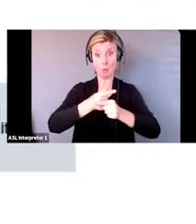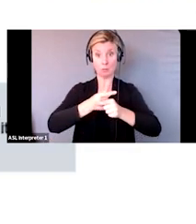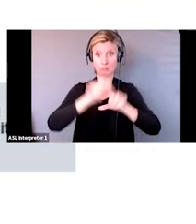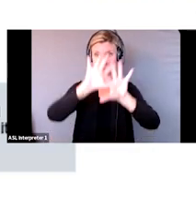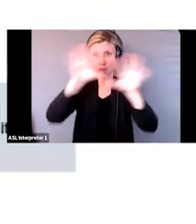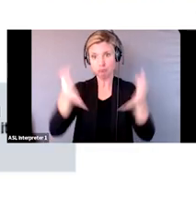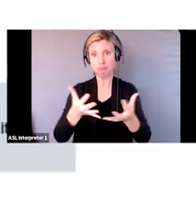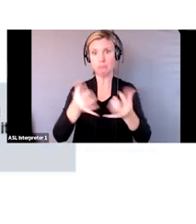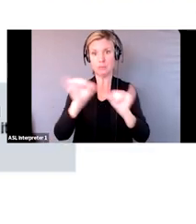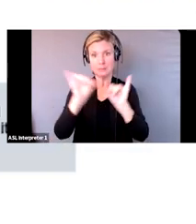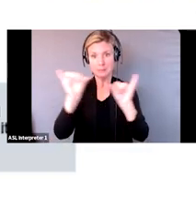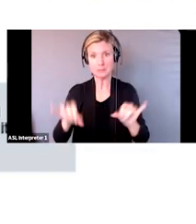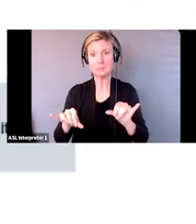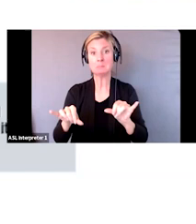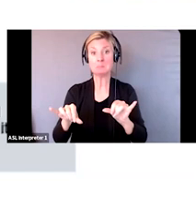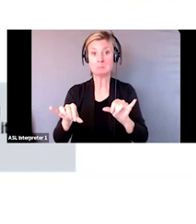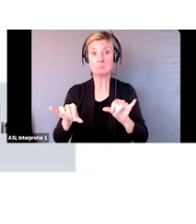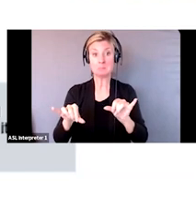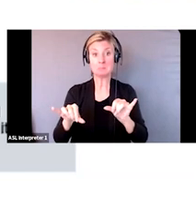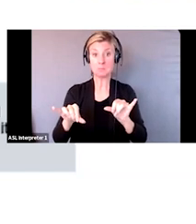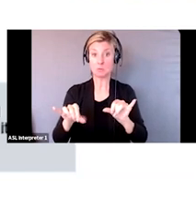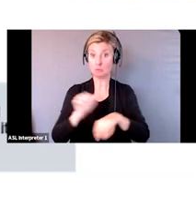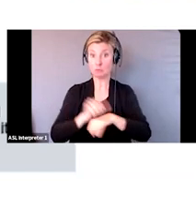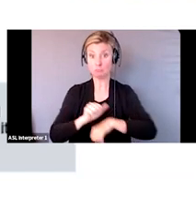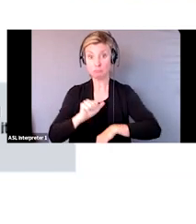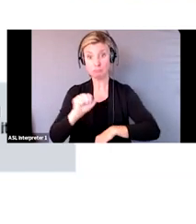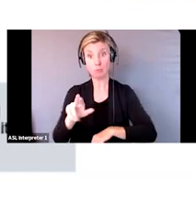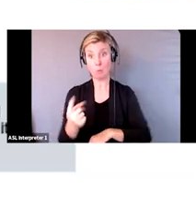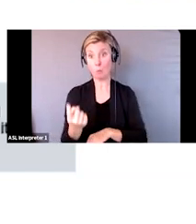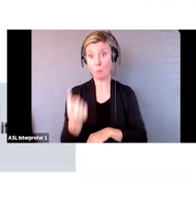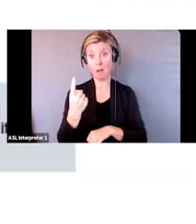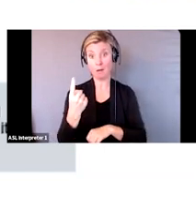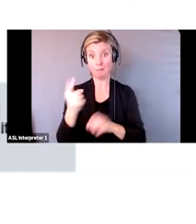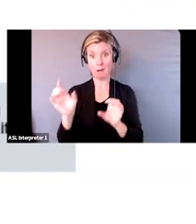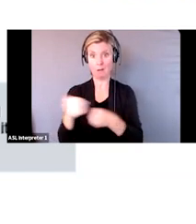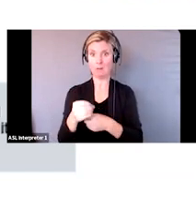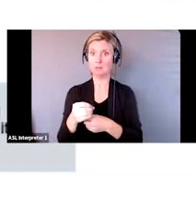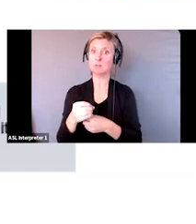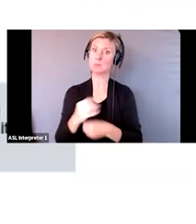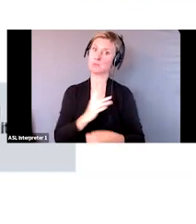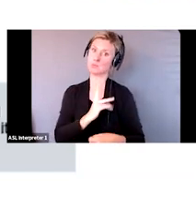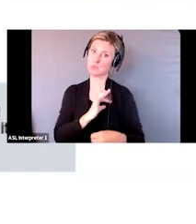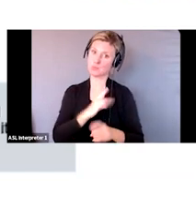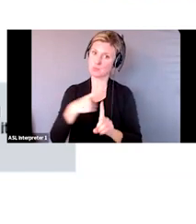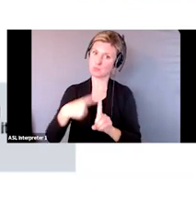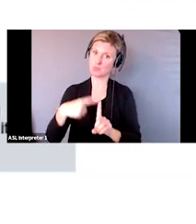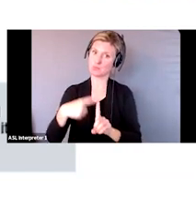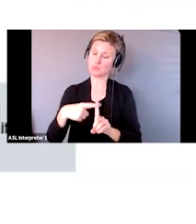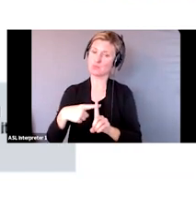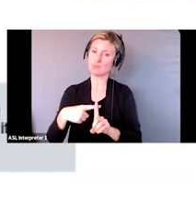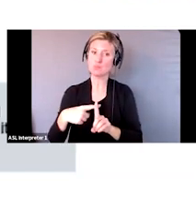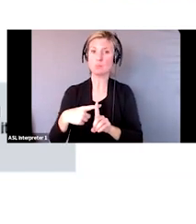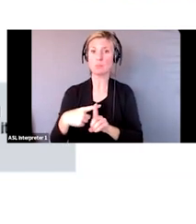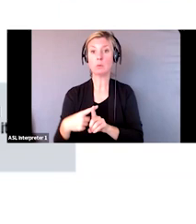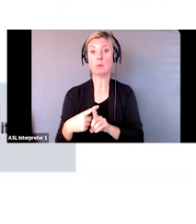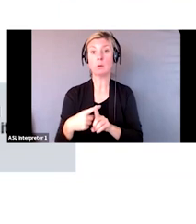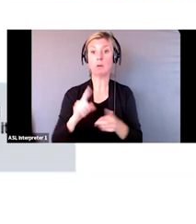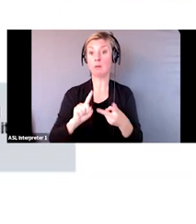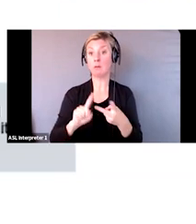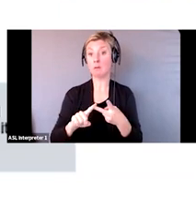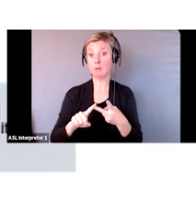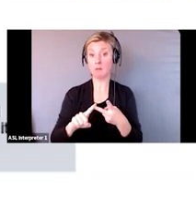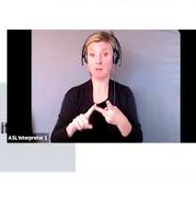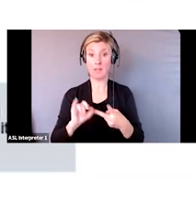one international office, so that makes it a little bit easier. It can be cost effective if you're filing